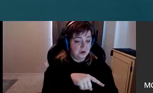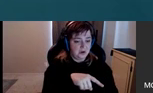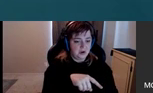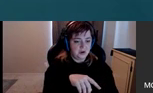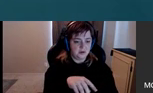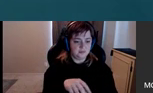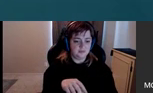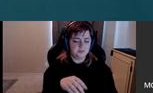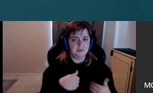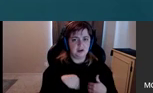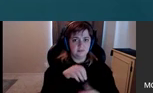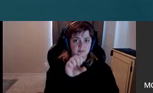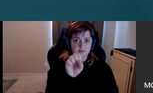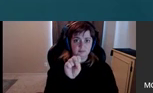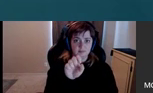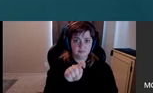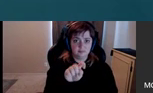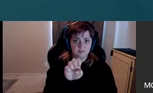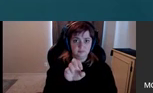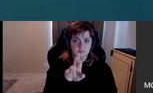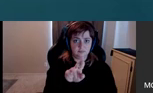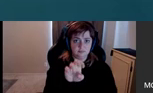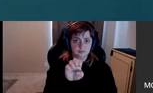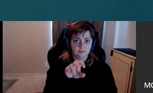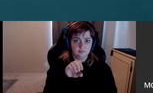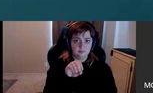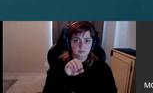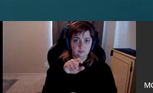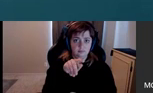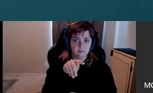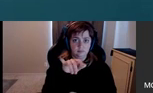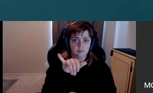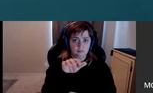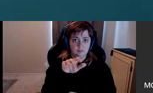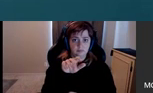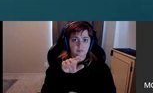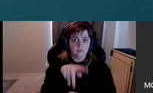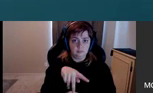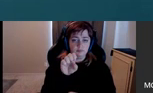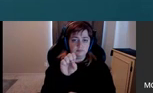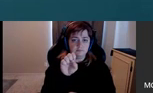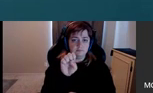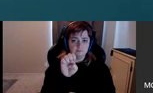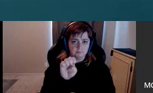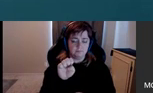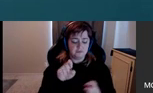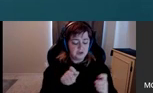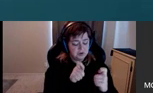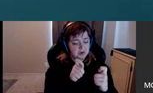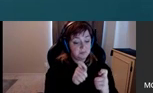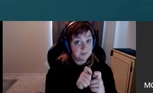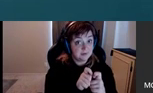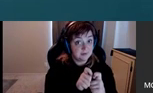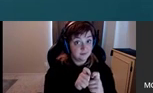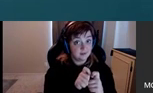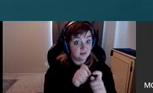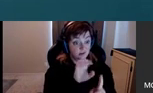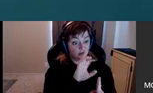of their color, their race, their religion, their culture.